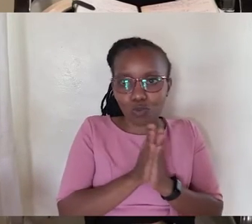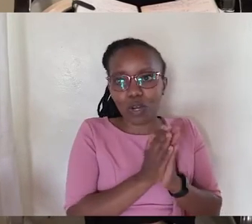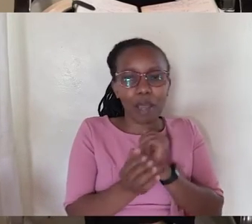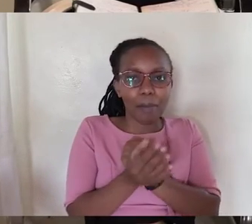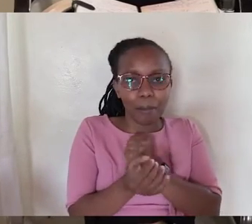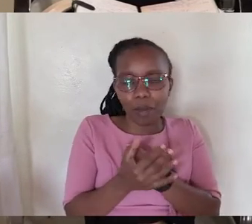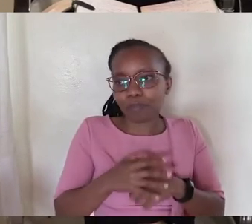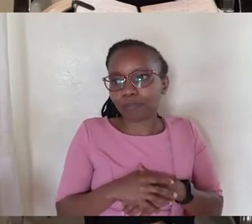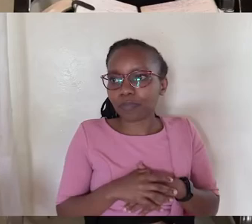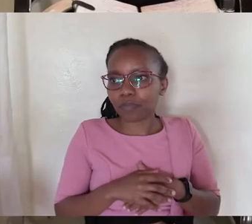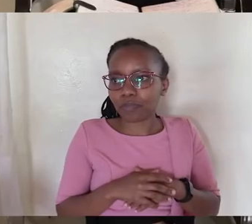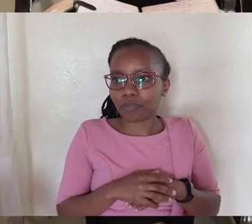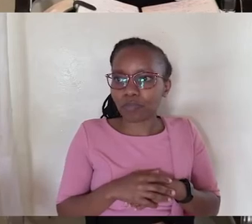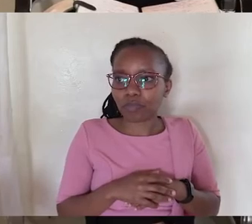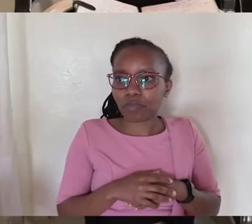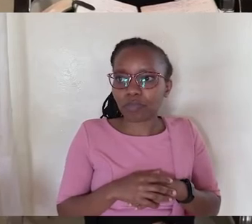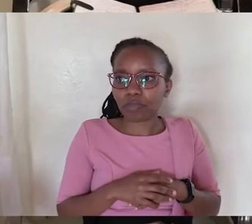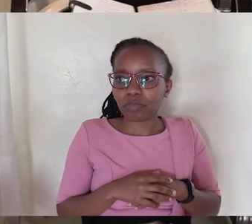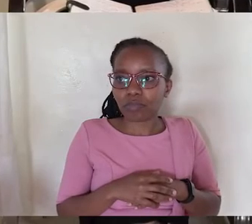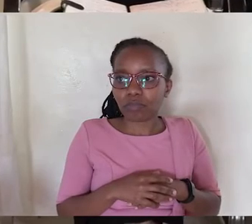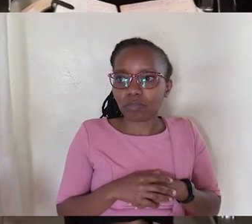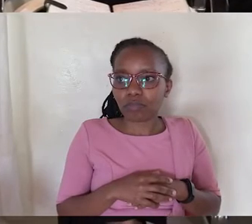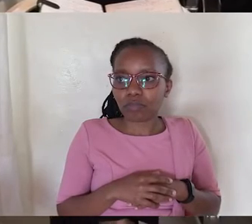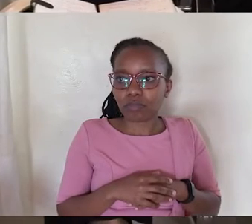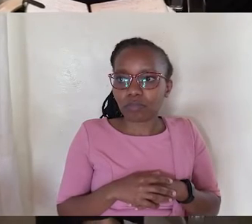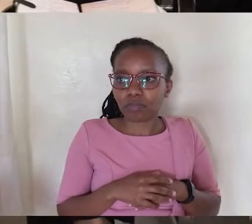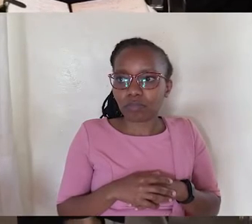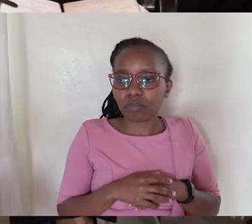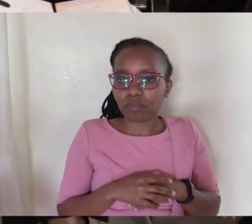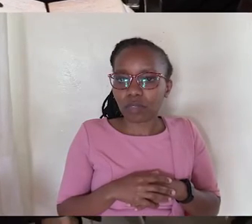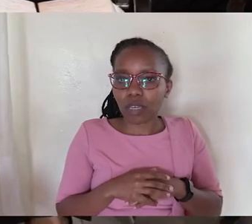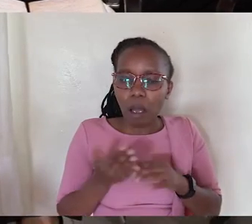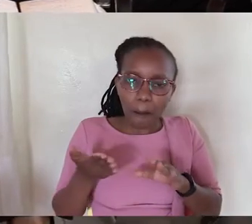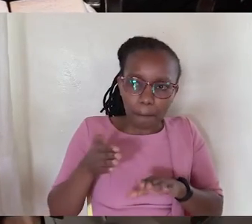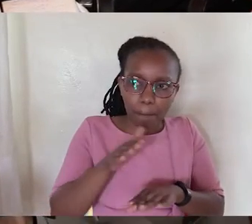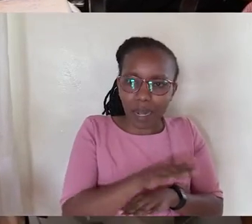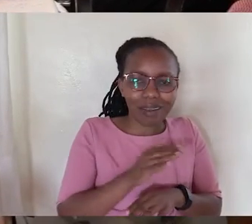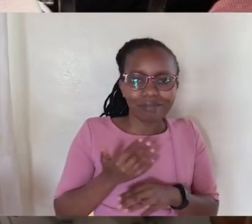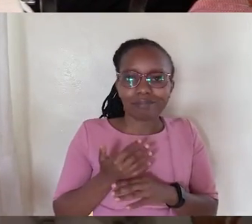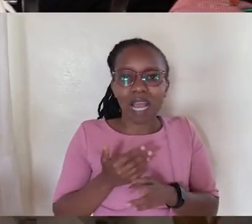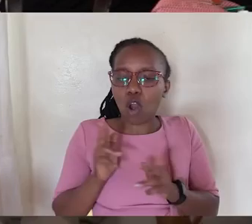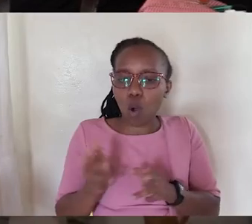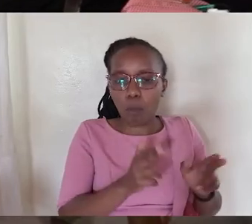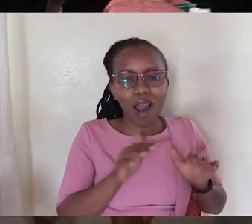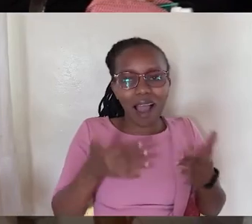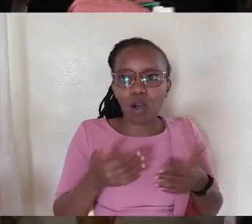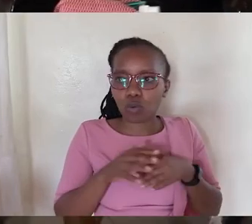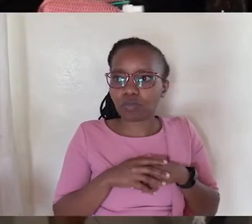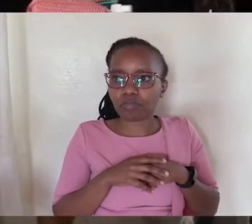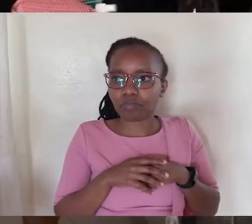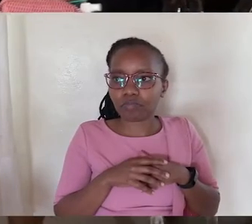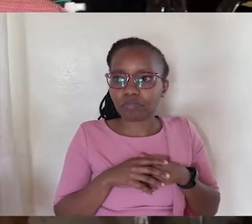survivor. So then we discovered the concept of reparations. Reparations is